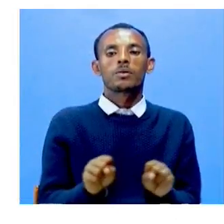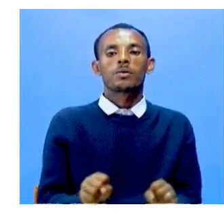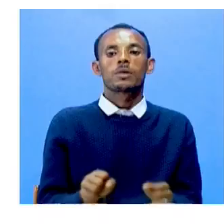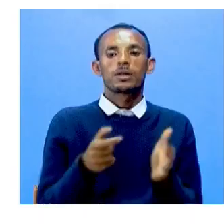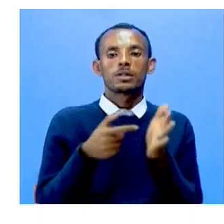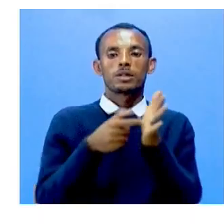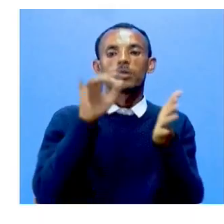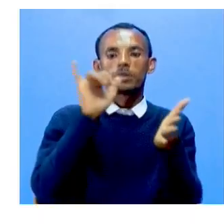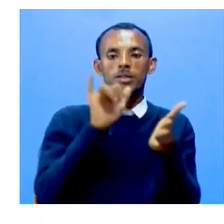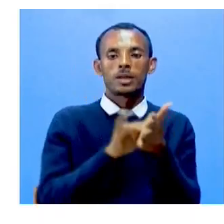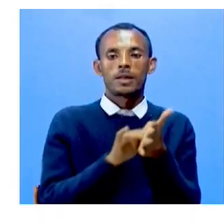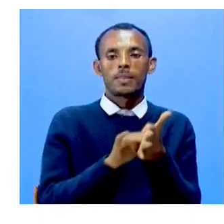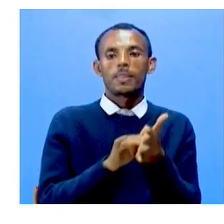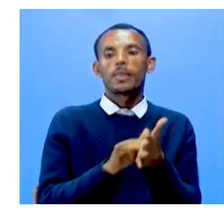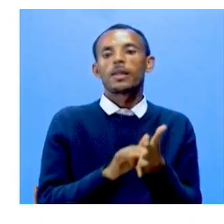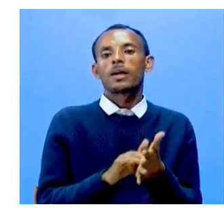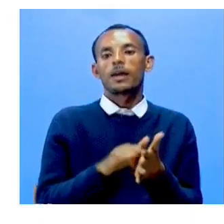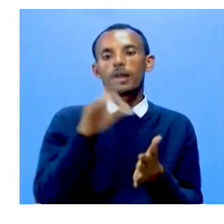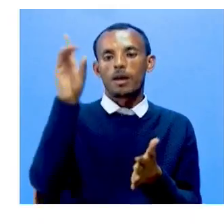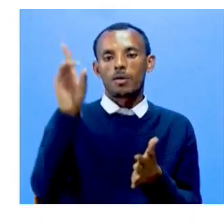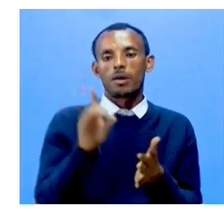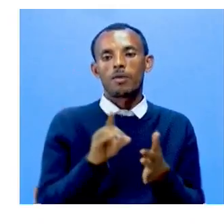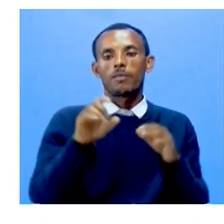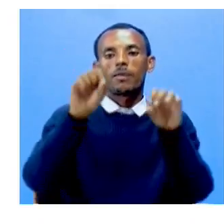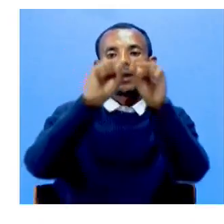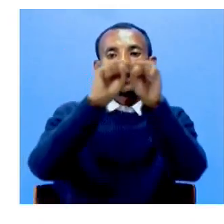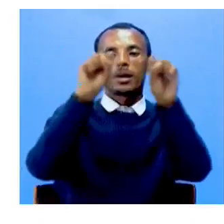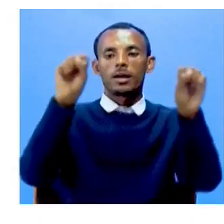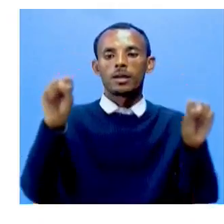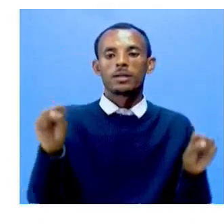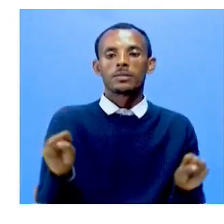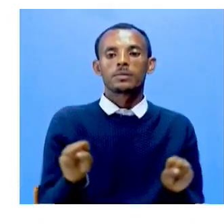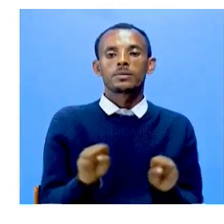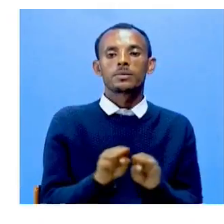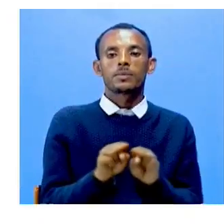shows that the diagonal of a square makes